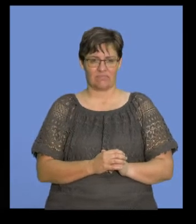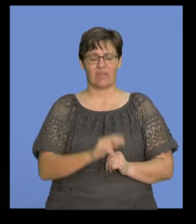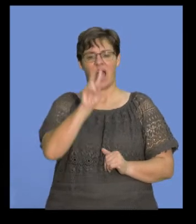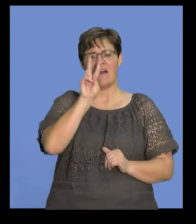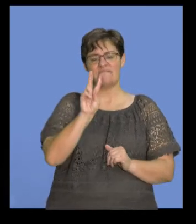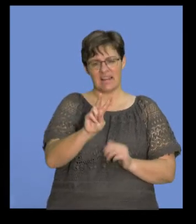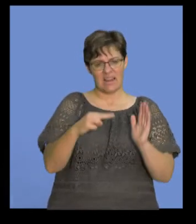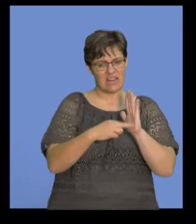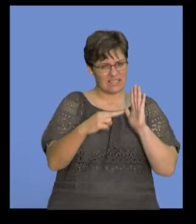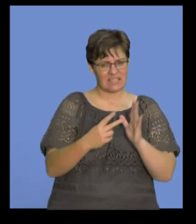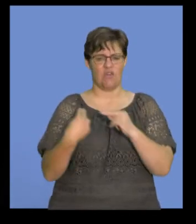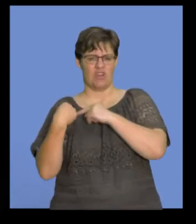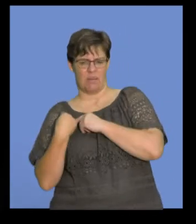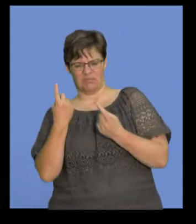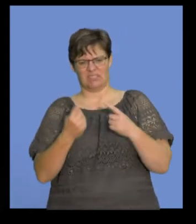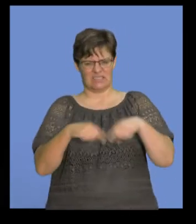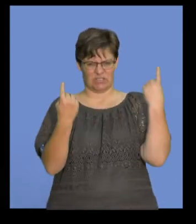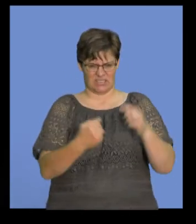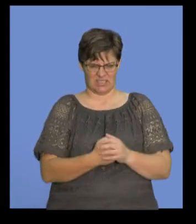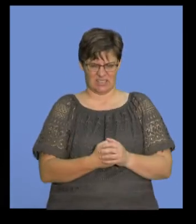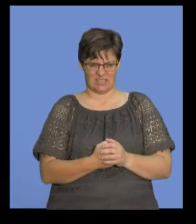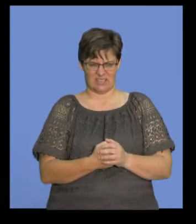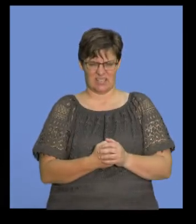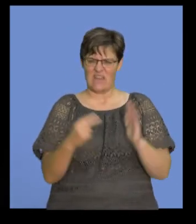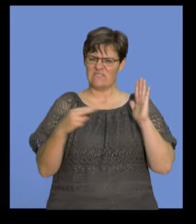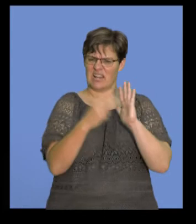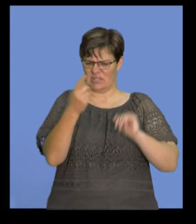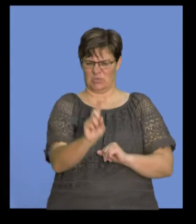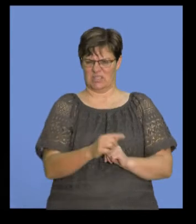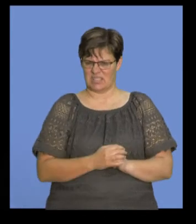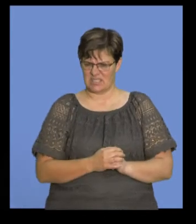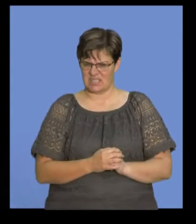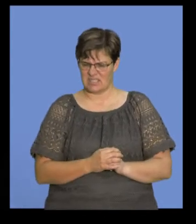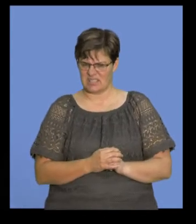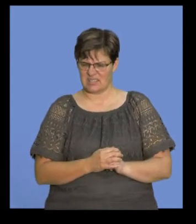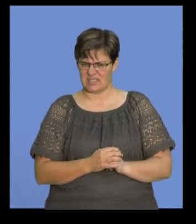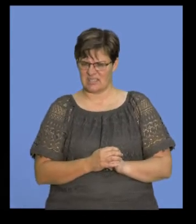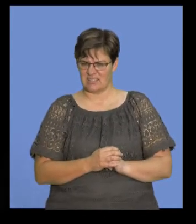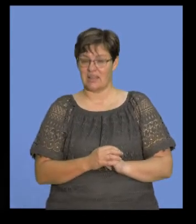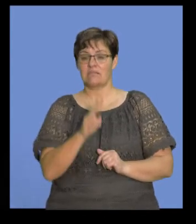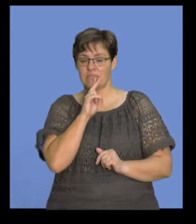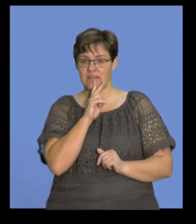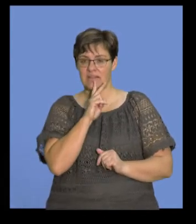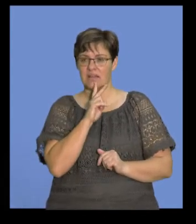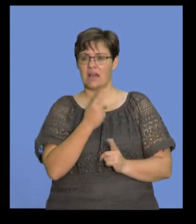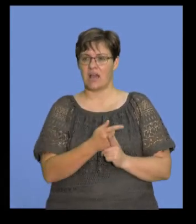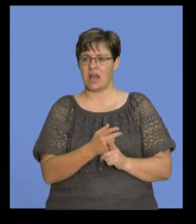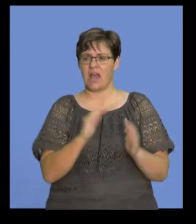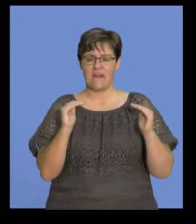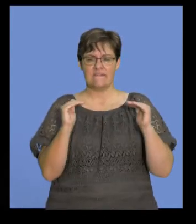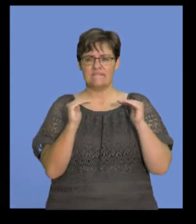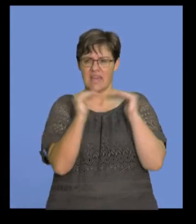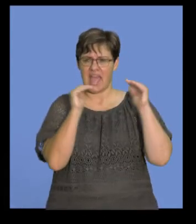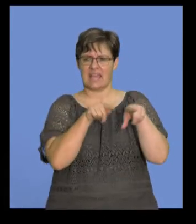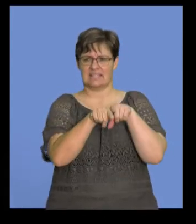and reliability. So what is validity? Remember, we spoke about a fair test, and a